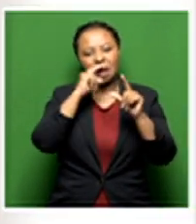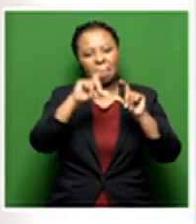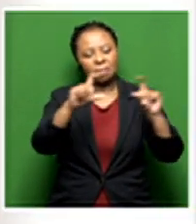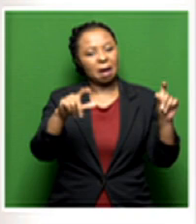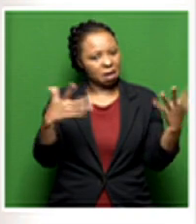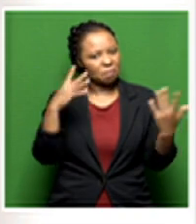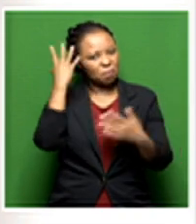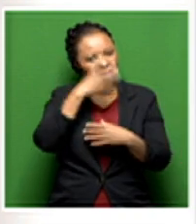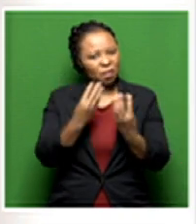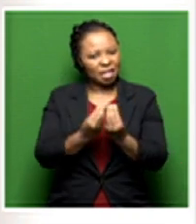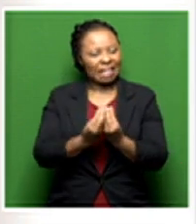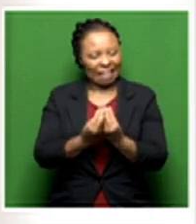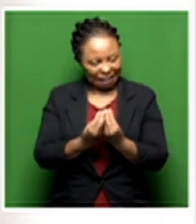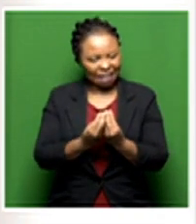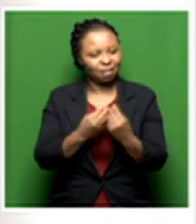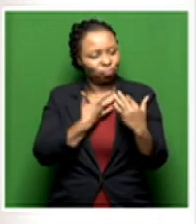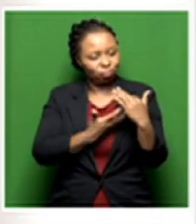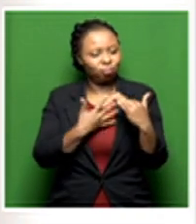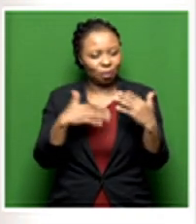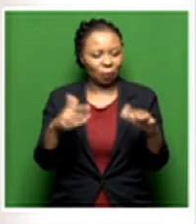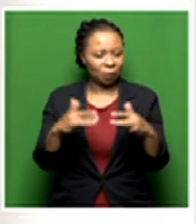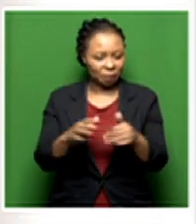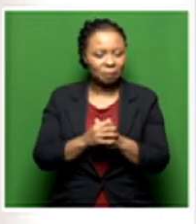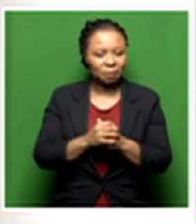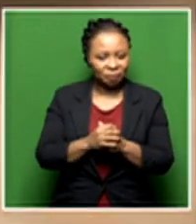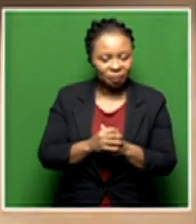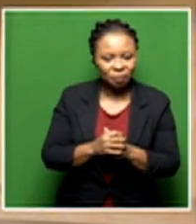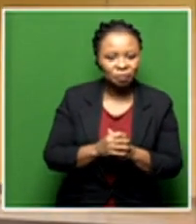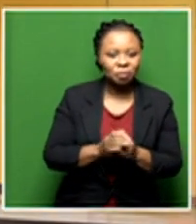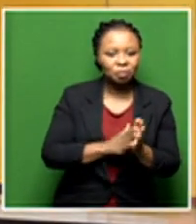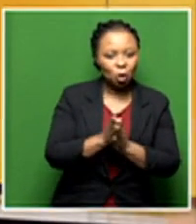Beautiful stuff. So inspiring. It is 5 minutes to 9 before...